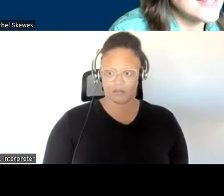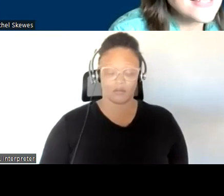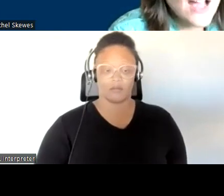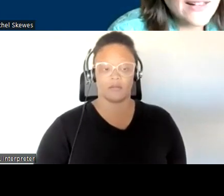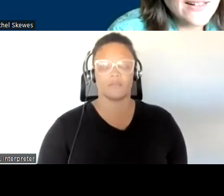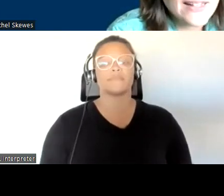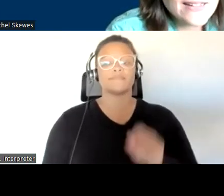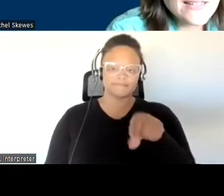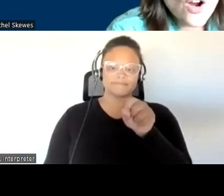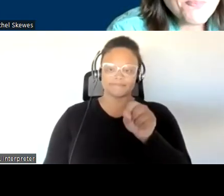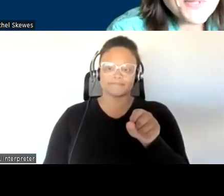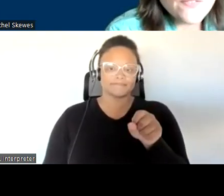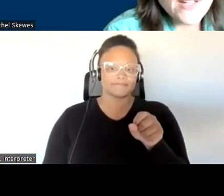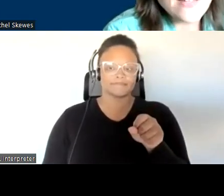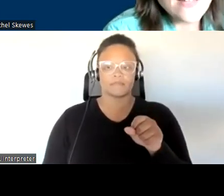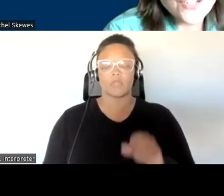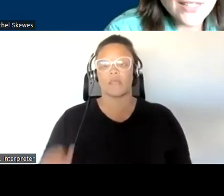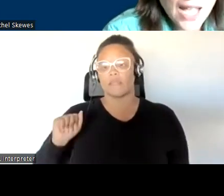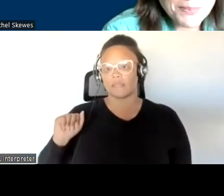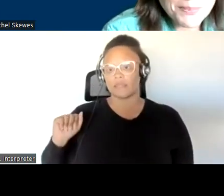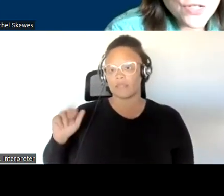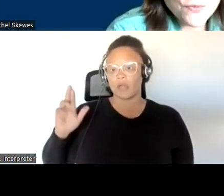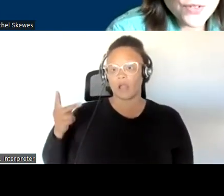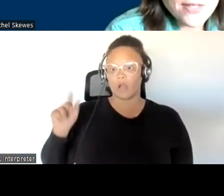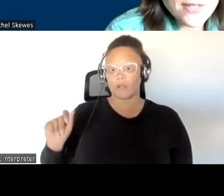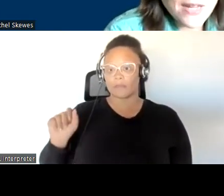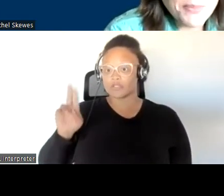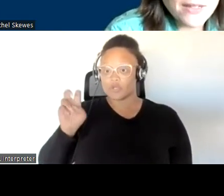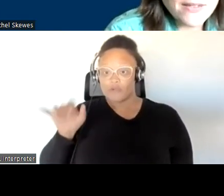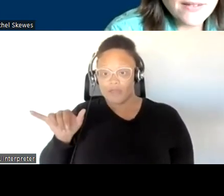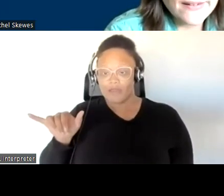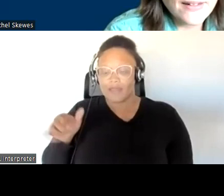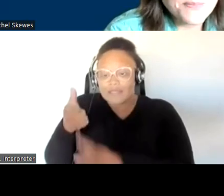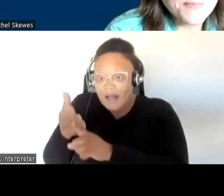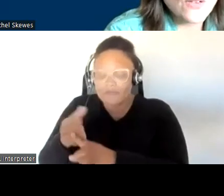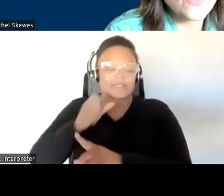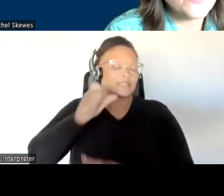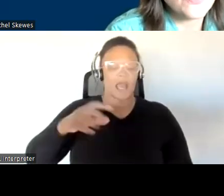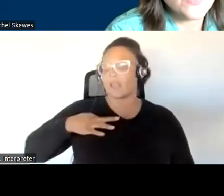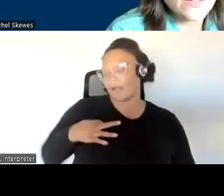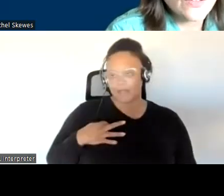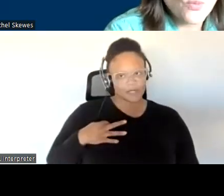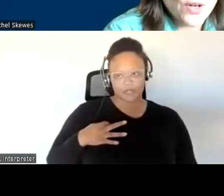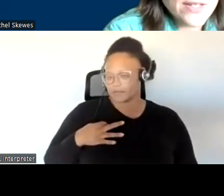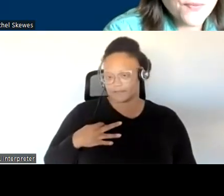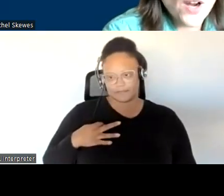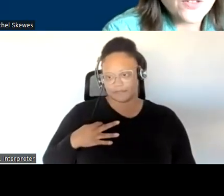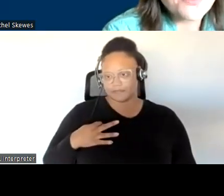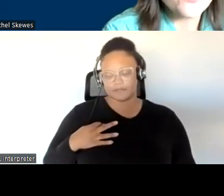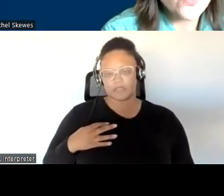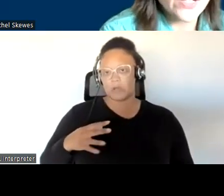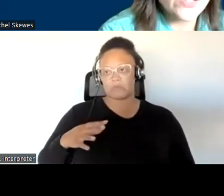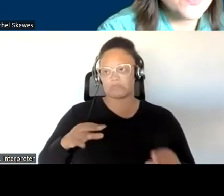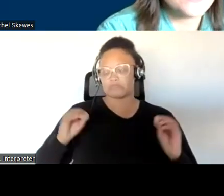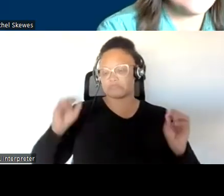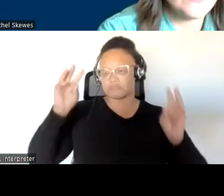Yes, it's not, the ARPA survey is not actually an application for the stipend. So no worries, if you're